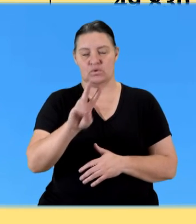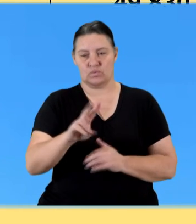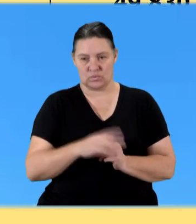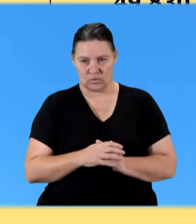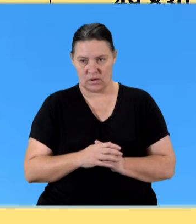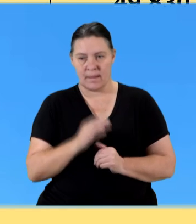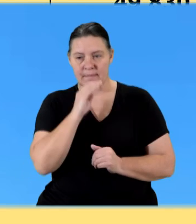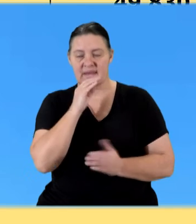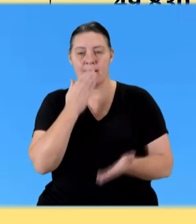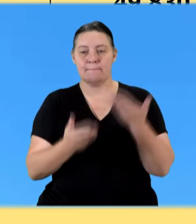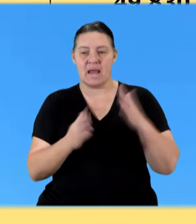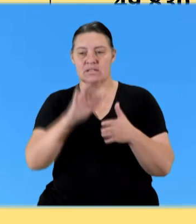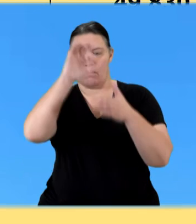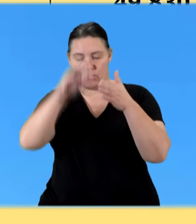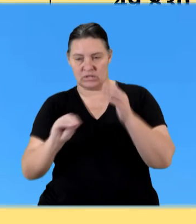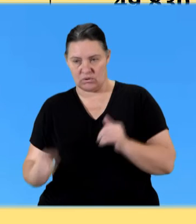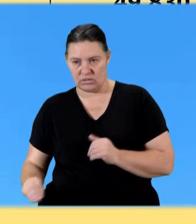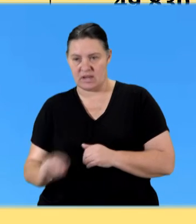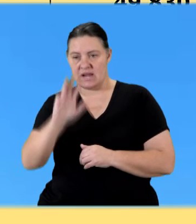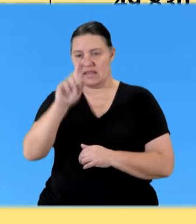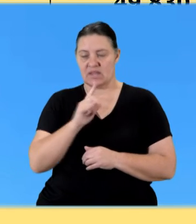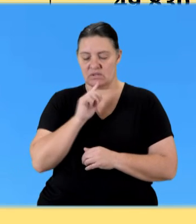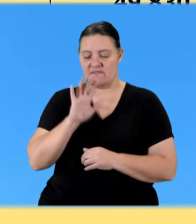9,542, which becomes balance brought down